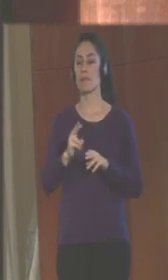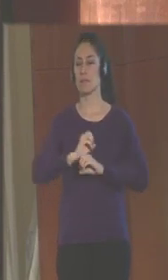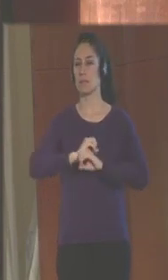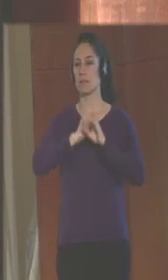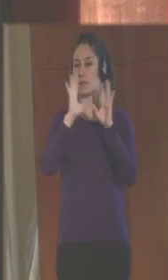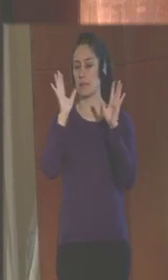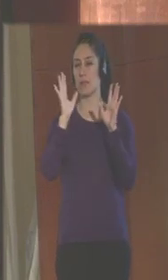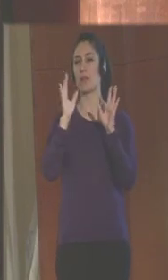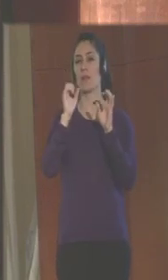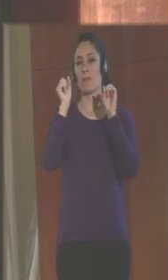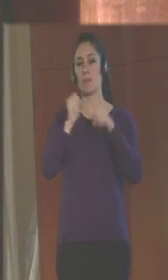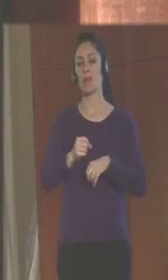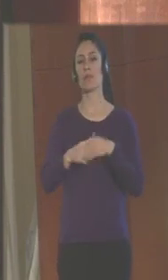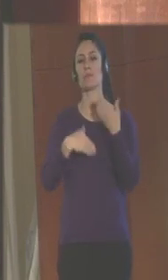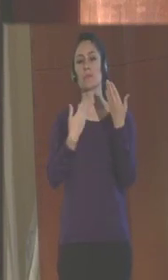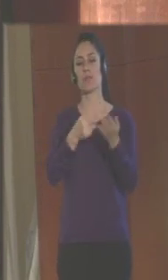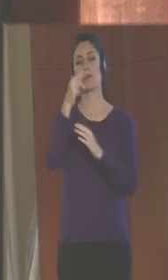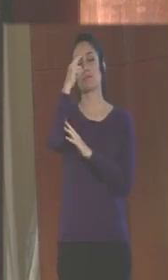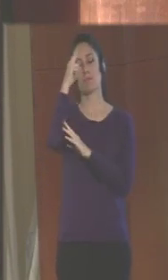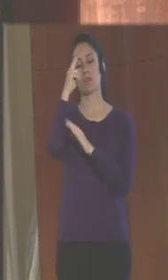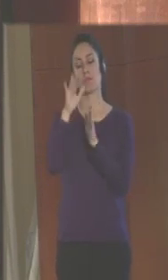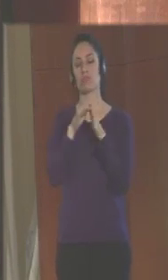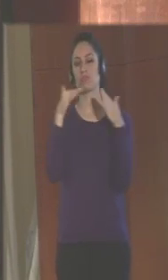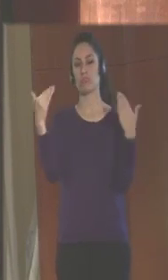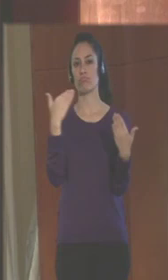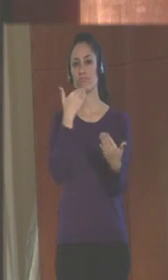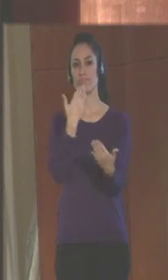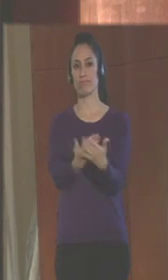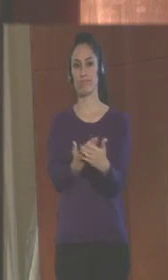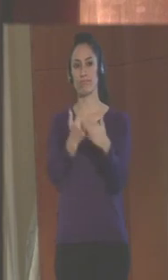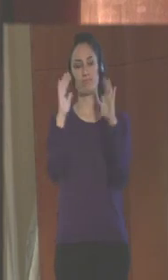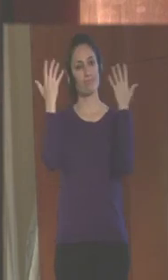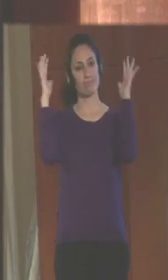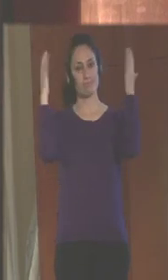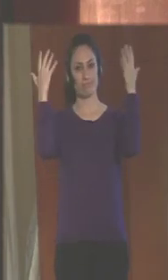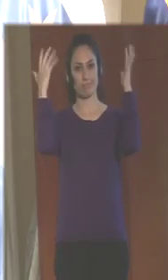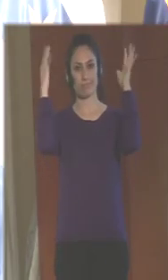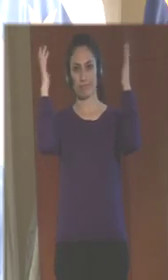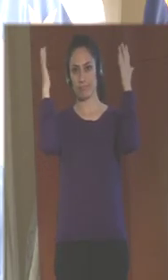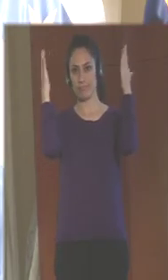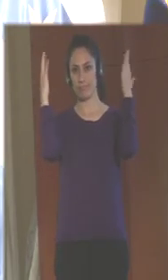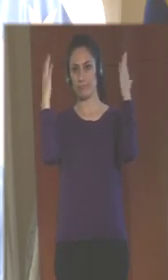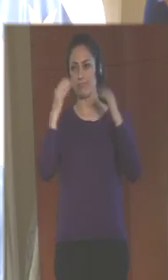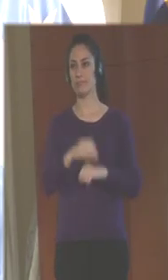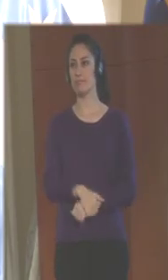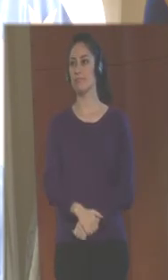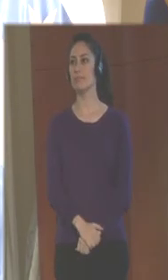this, be used. And this is what I have wanted to share with you this morning. Thank you.